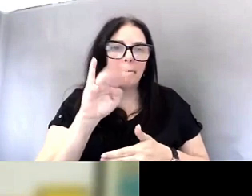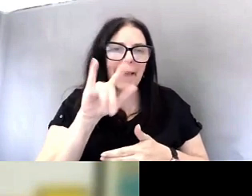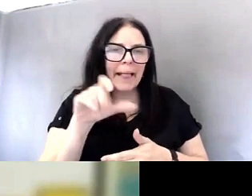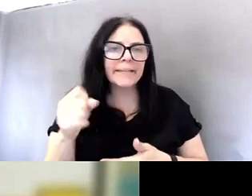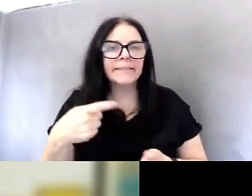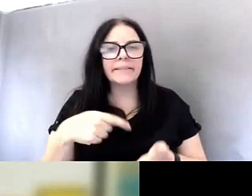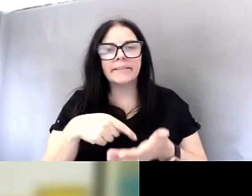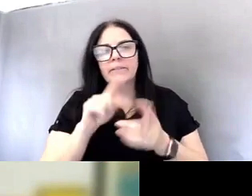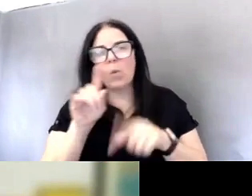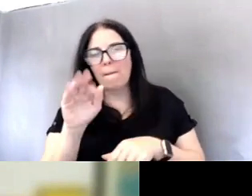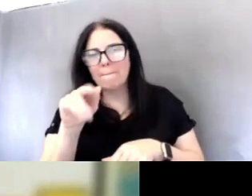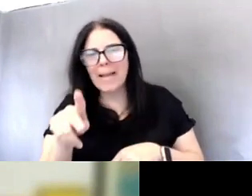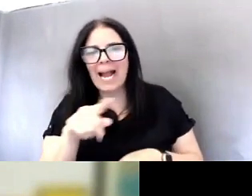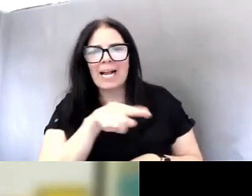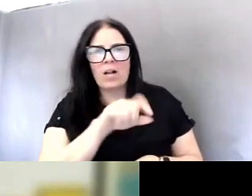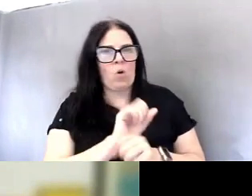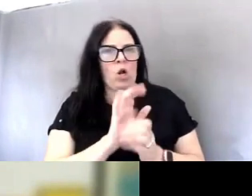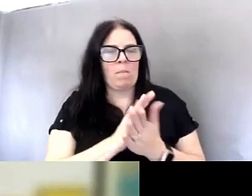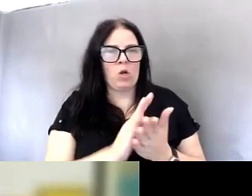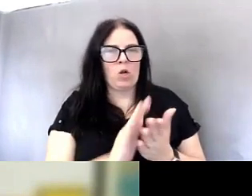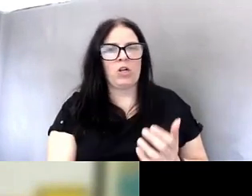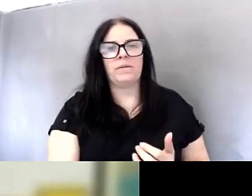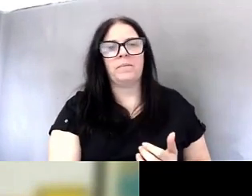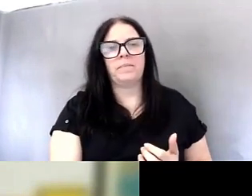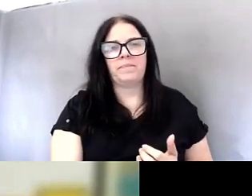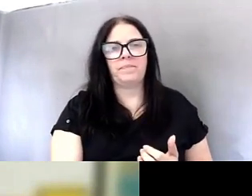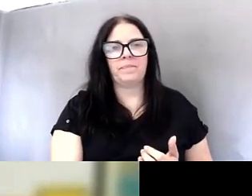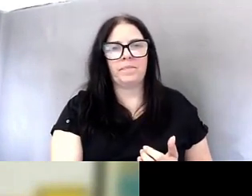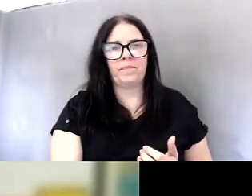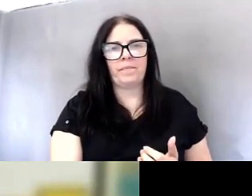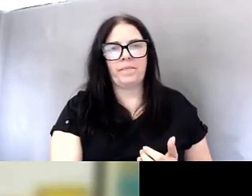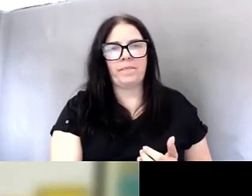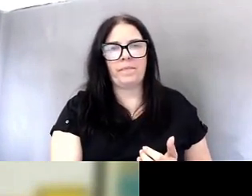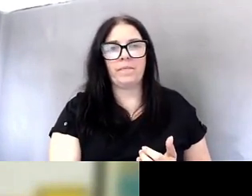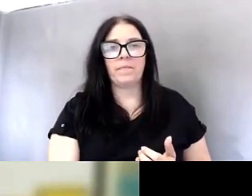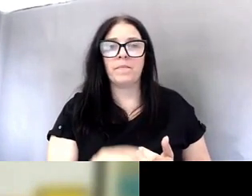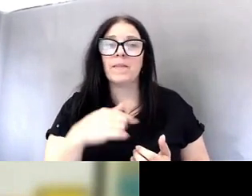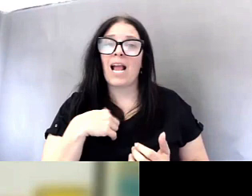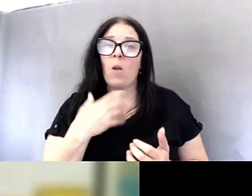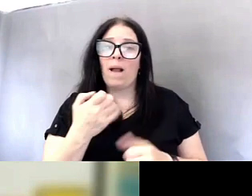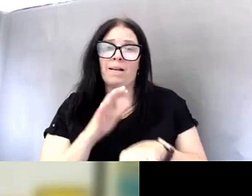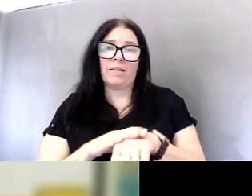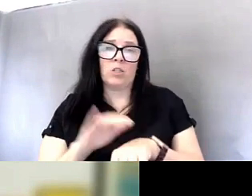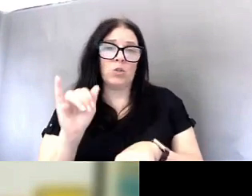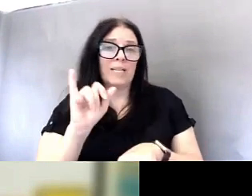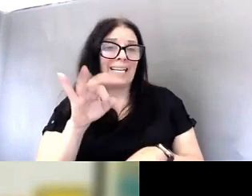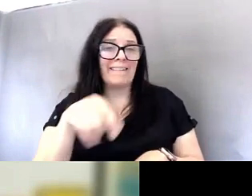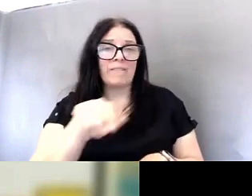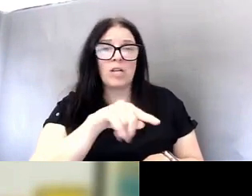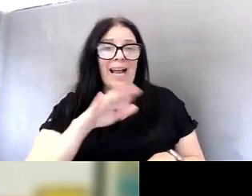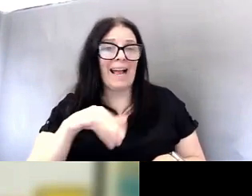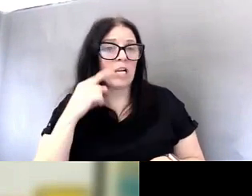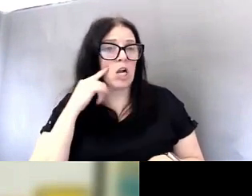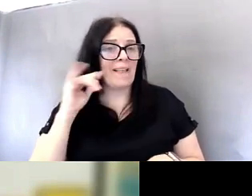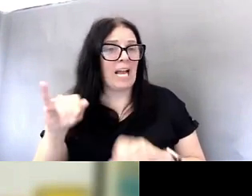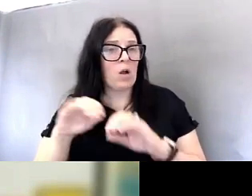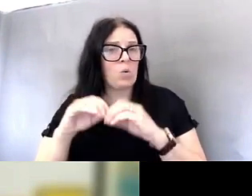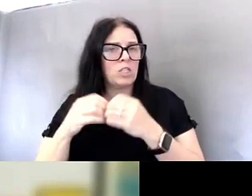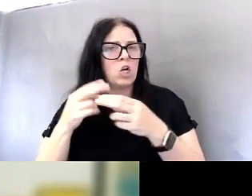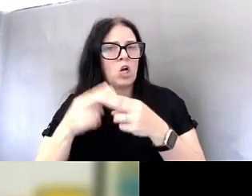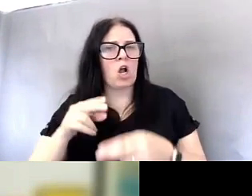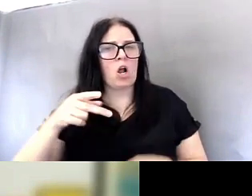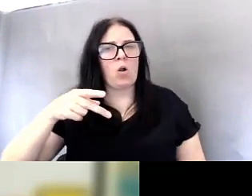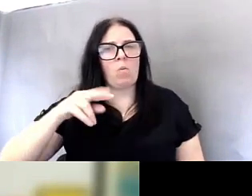And I just wanted to bring your attention, if you haven't heard of this organization, Prosper Canada. They